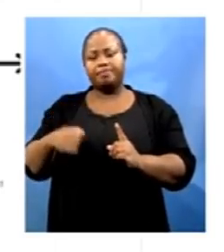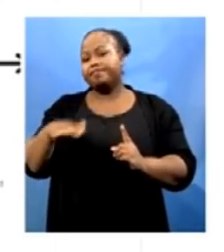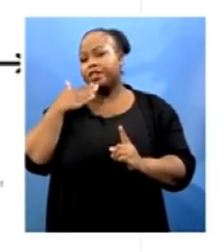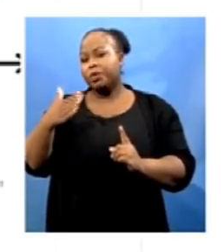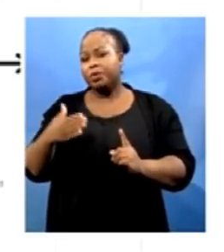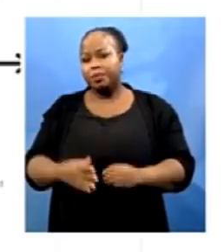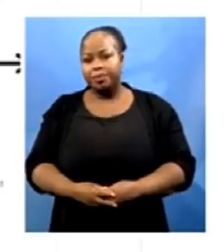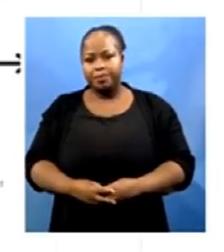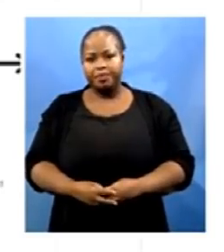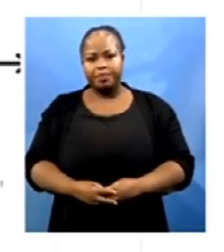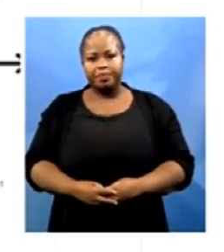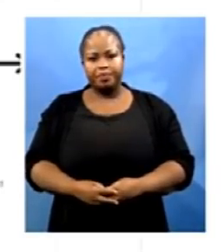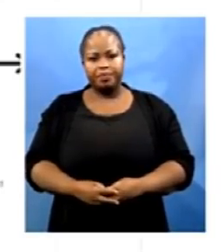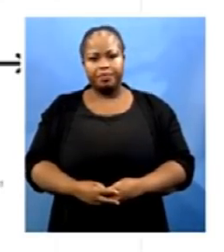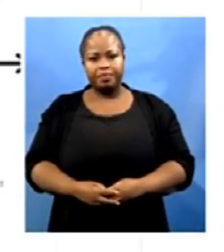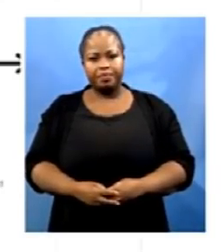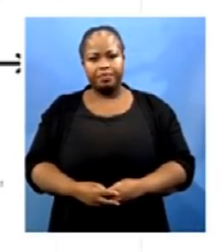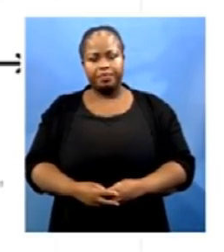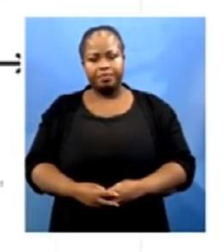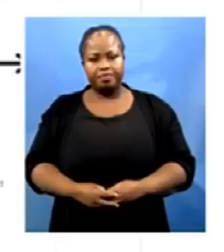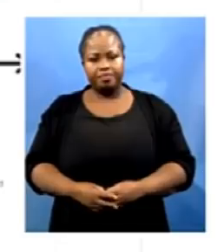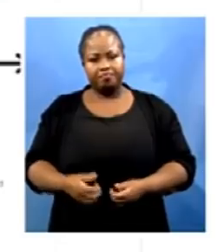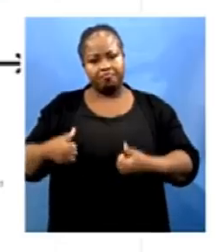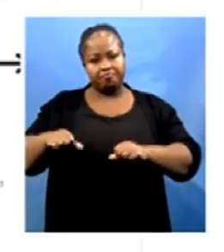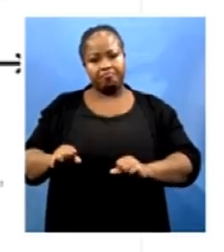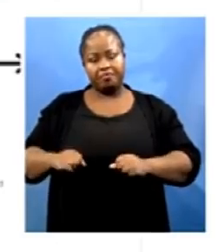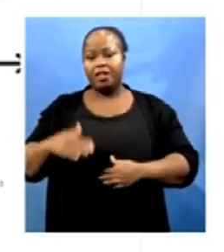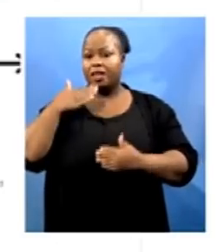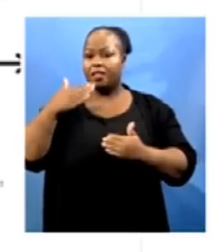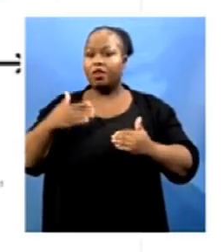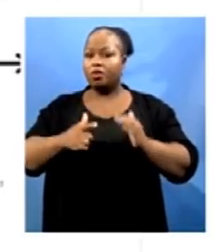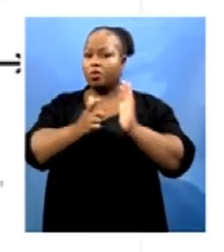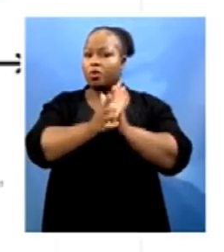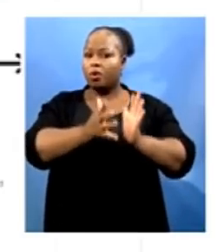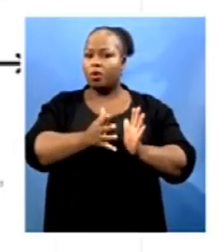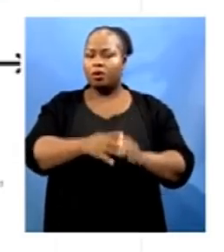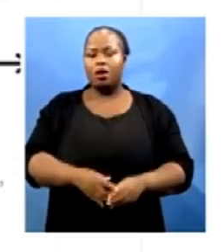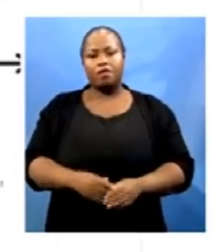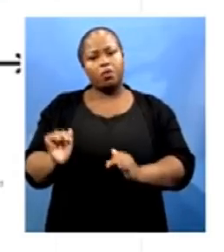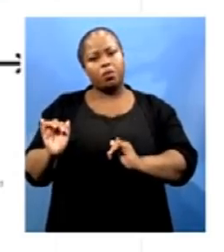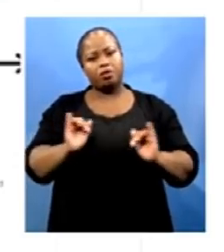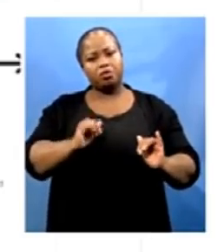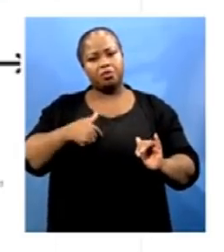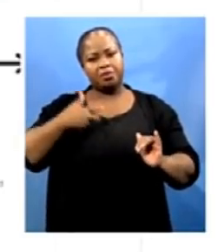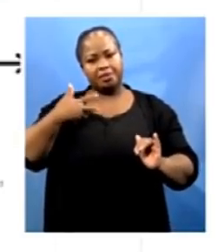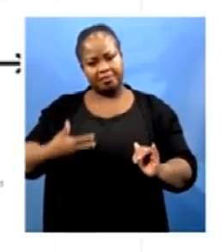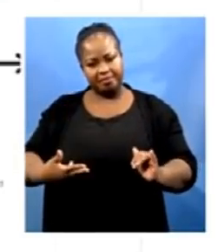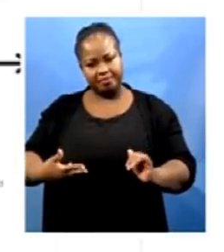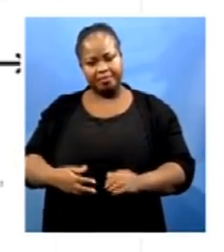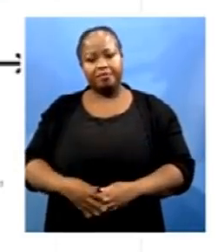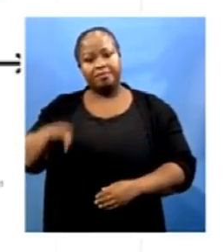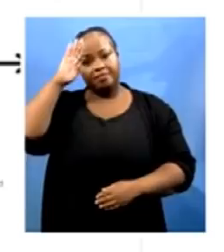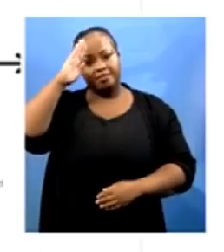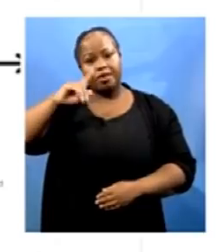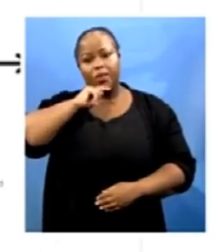Thank you very much, Gloria, for that kind introduction. And good morning to colleagues from the media